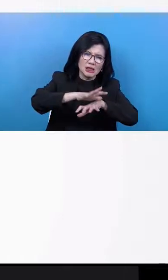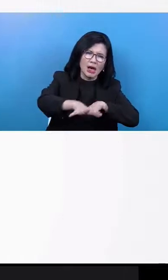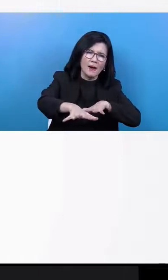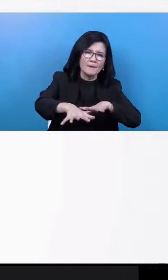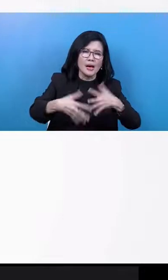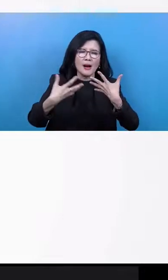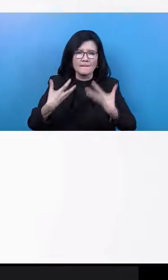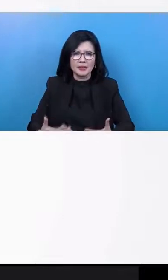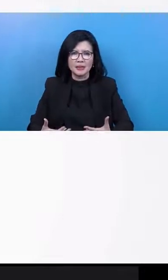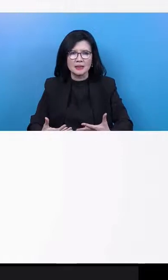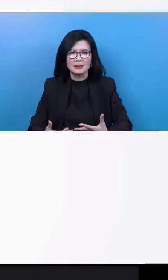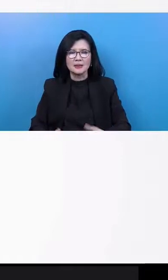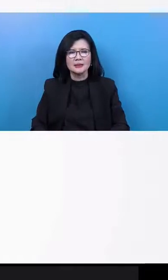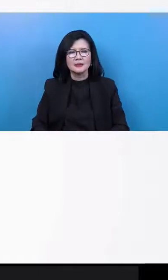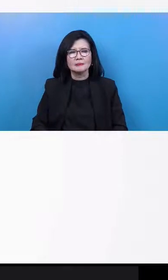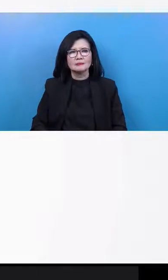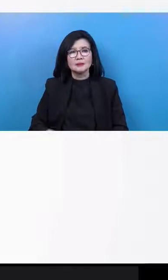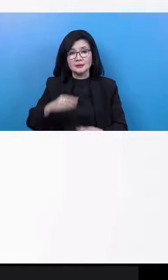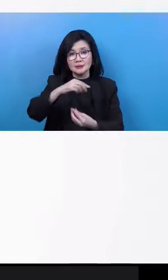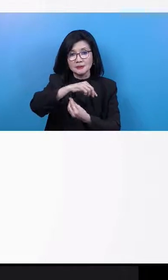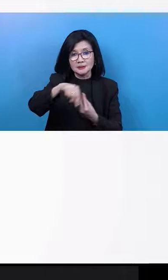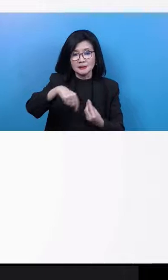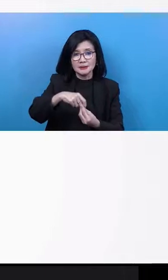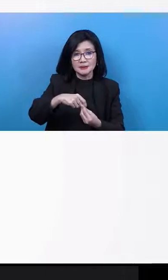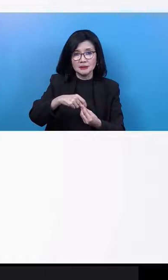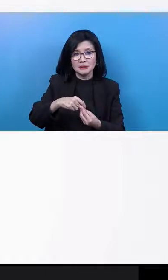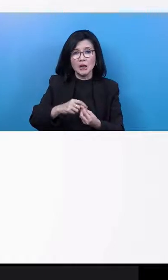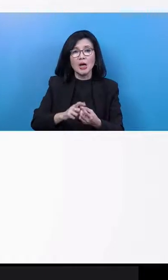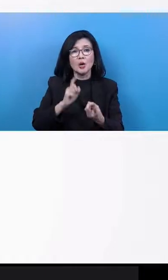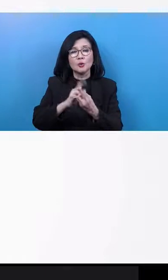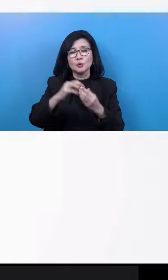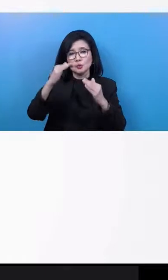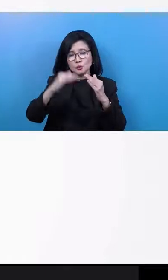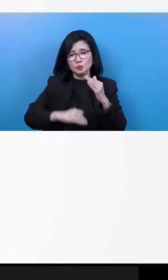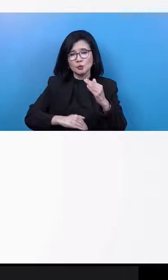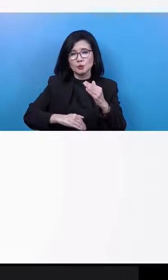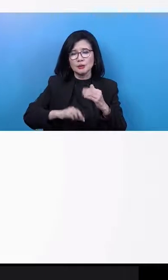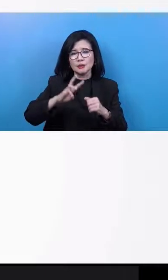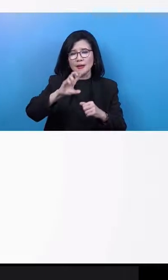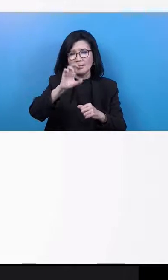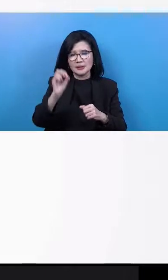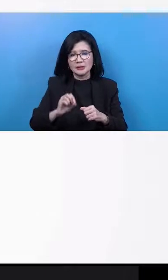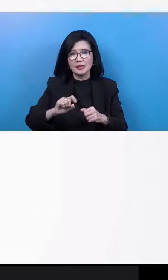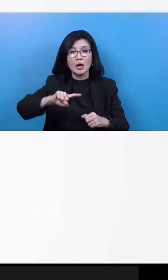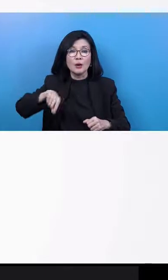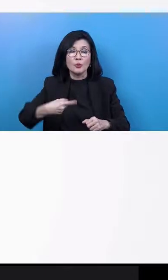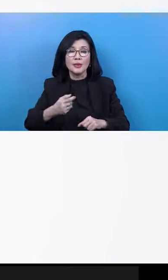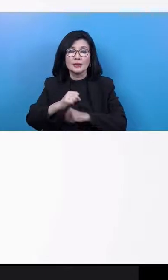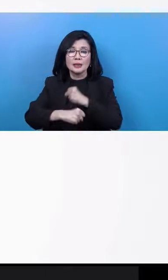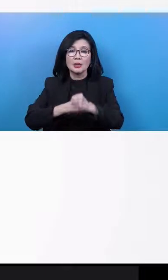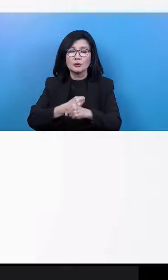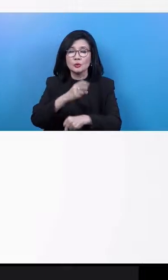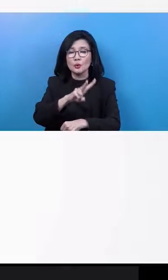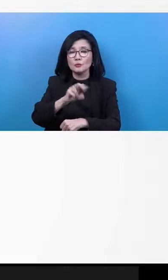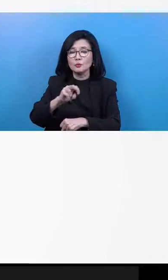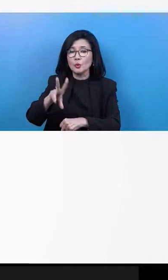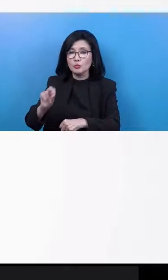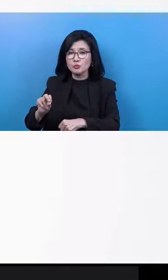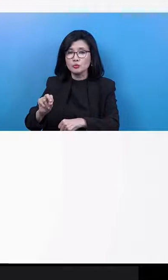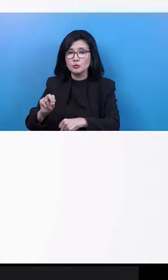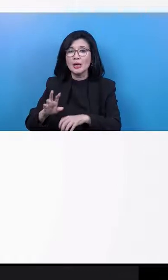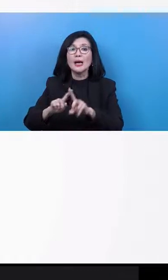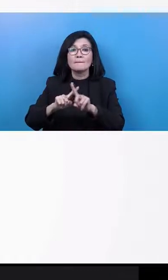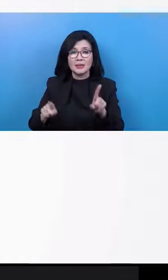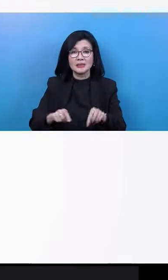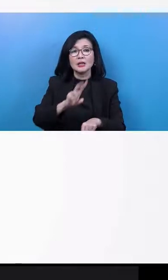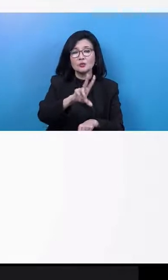by more than 3% in 2020. But however, in 2021, we started to recover from